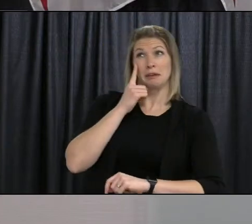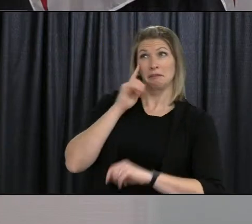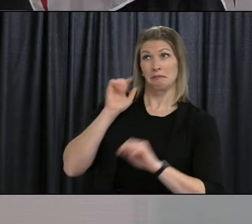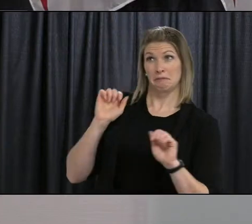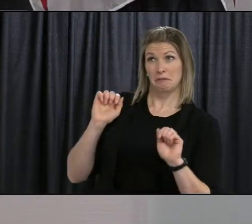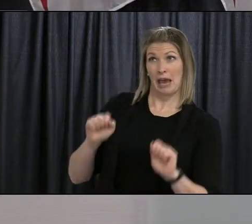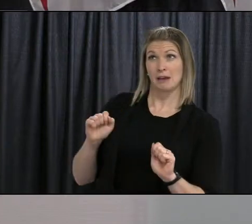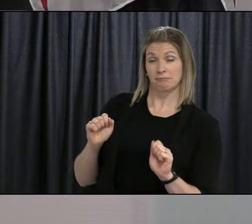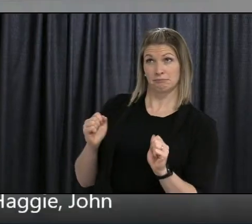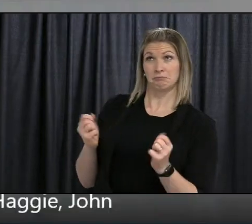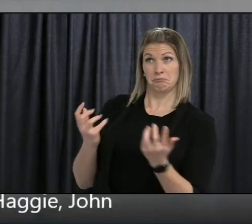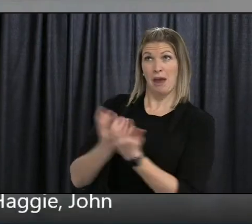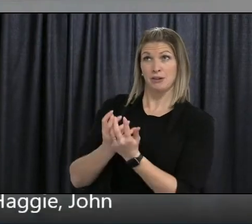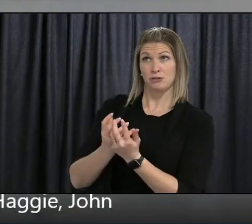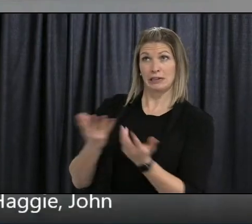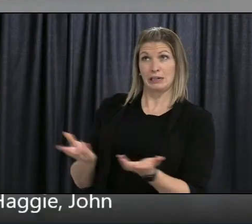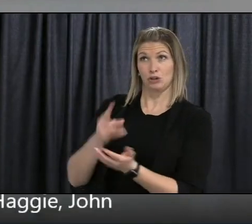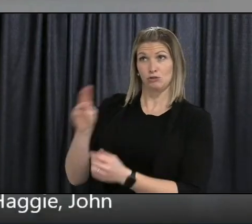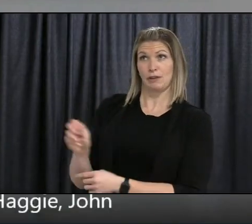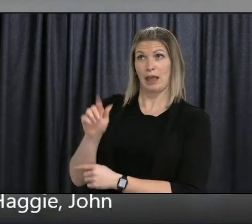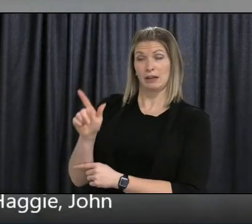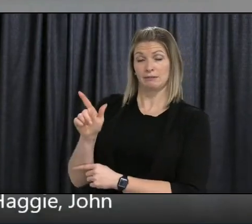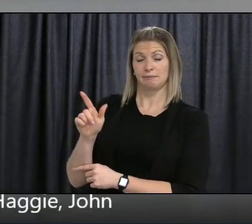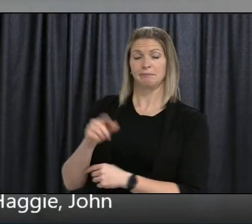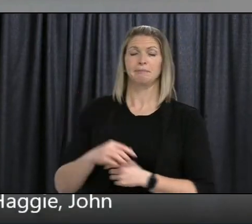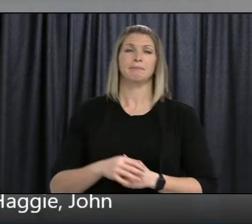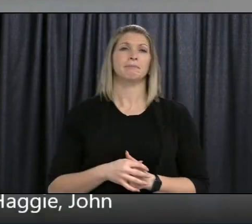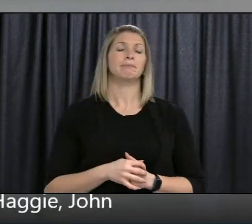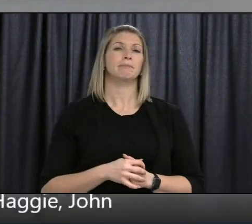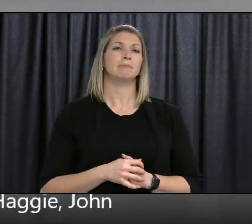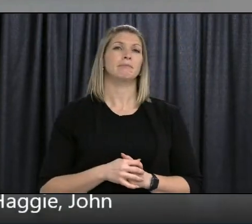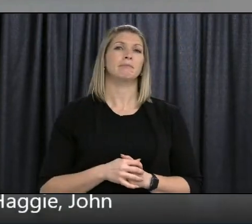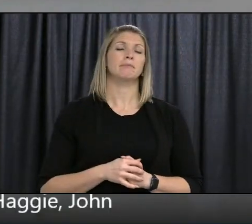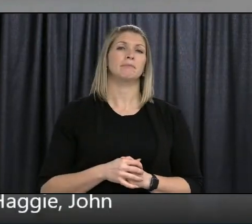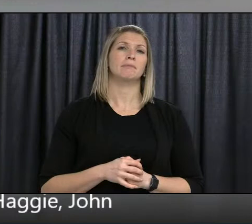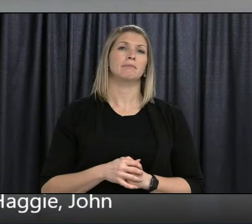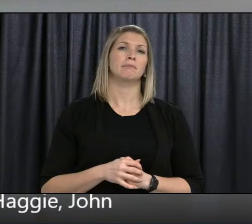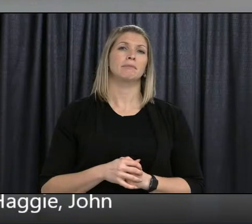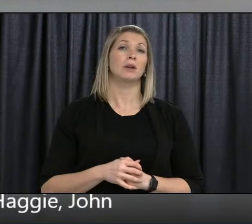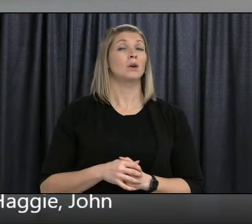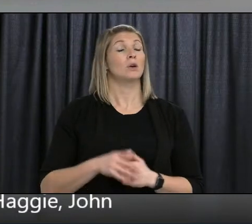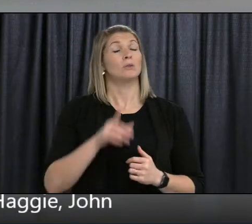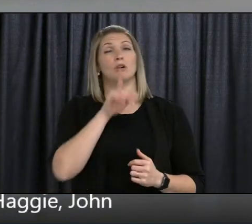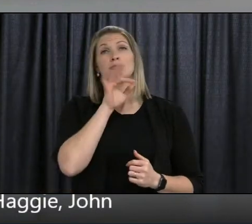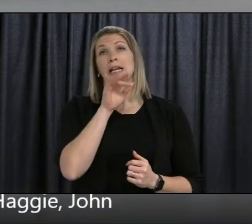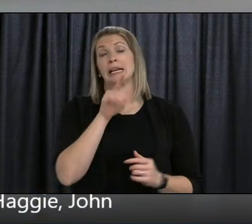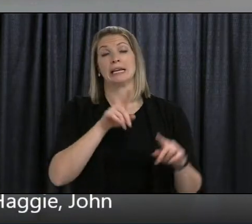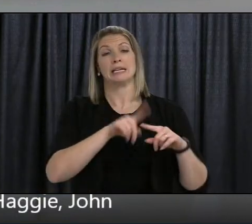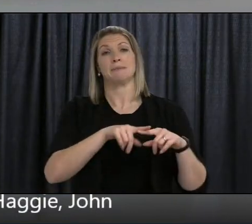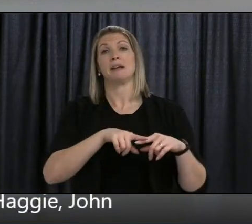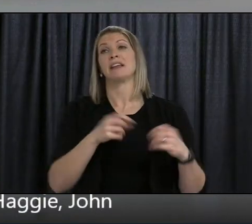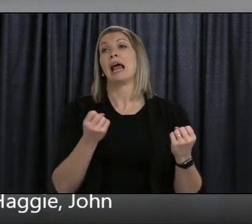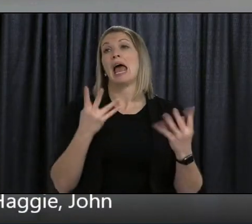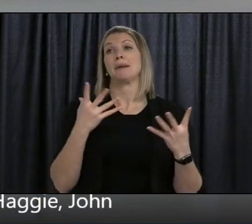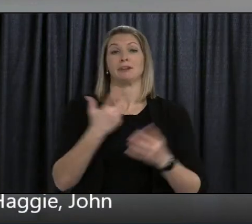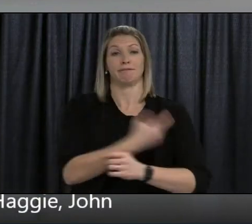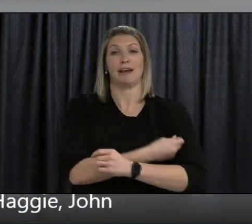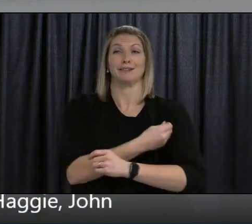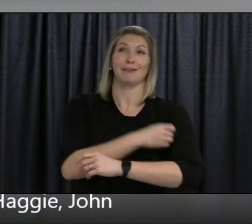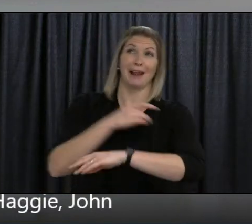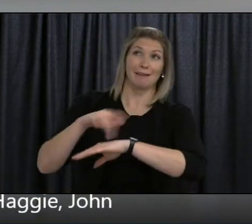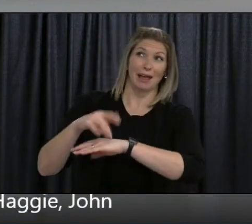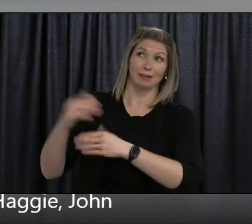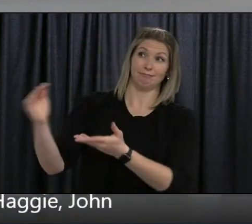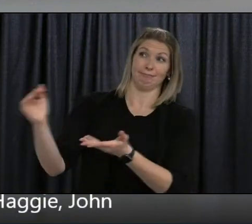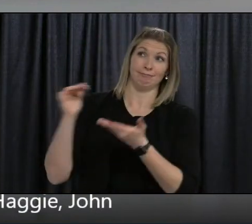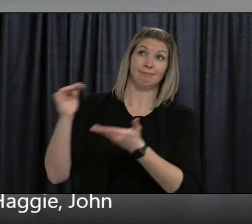I think from our point of view, some of that's predicated on how the flow of vaccine comes. Assuming we